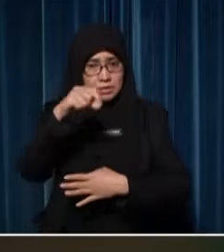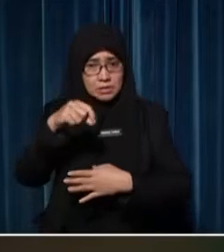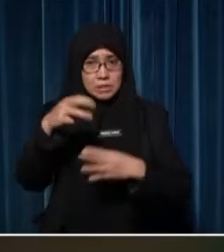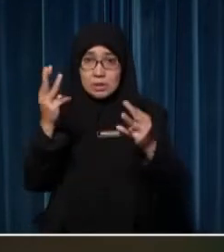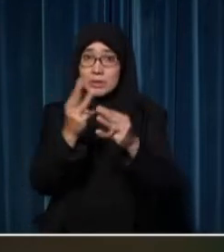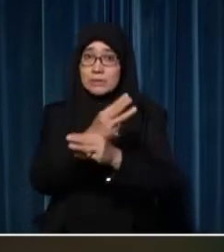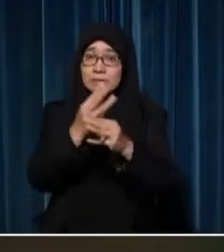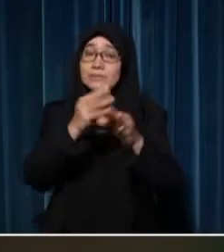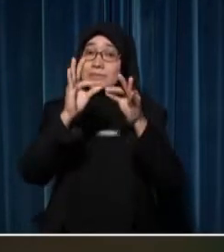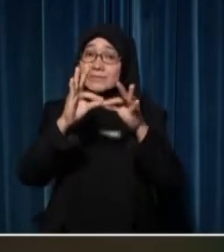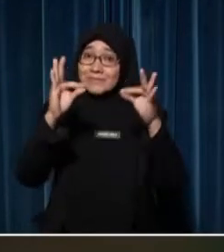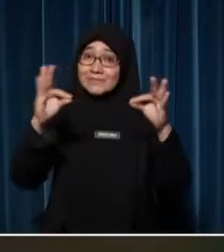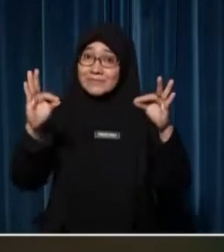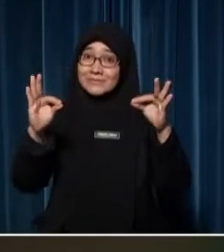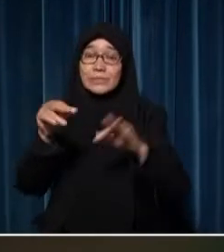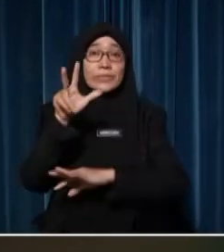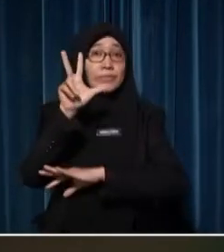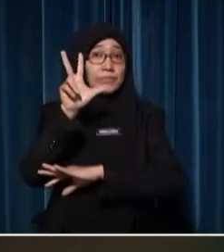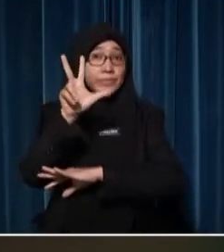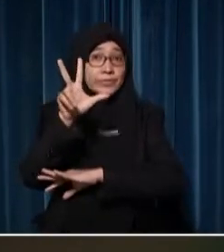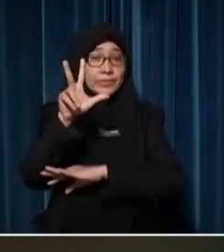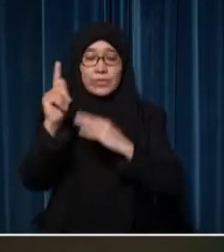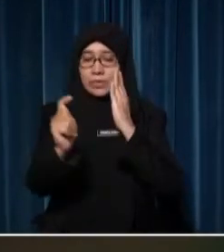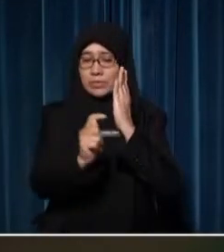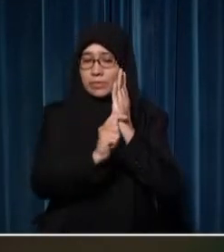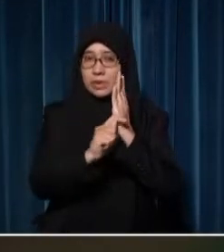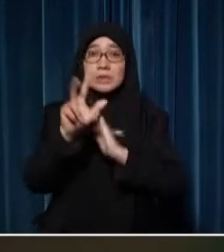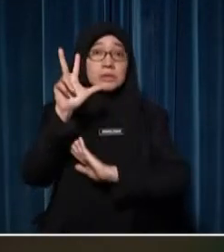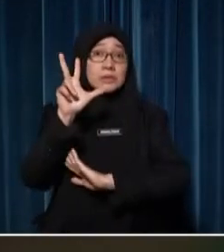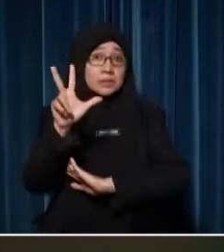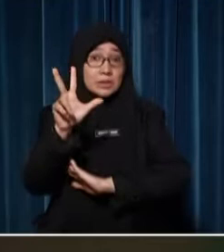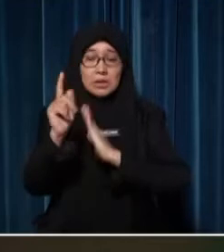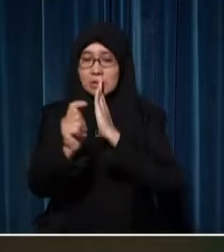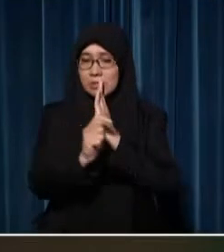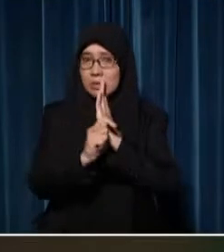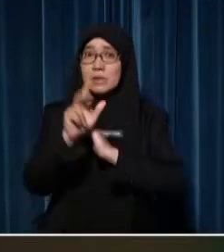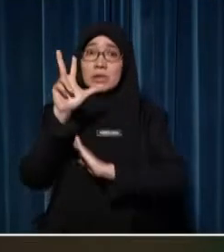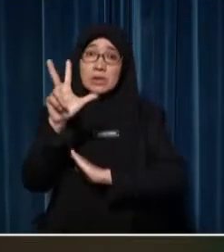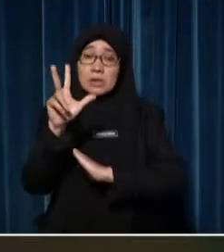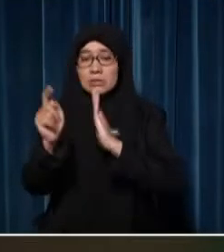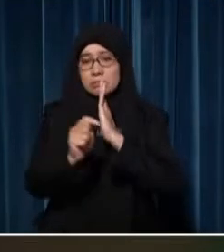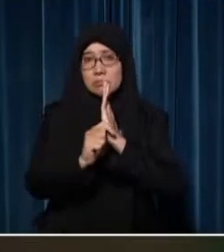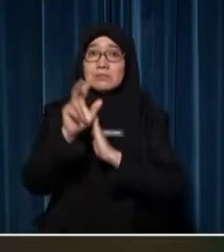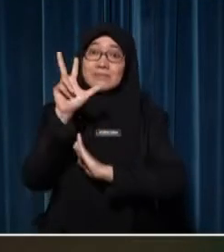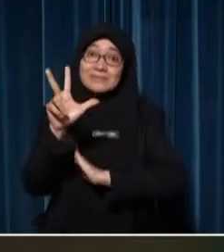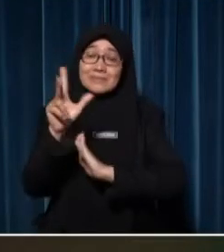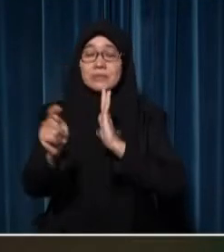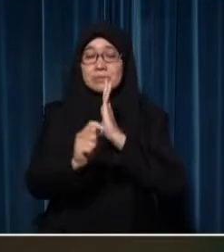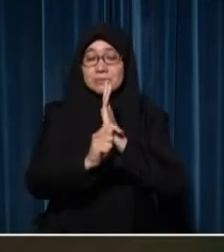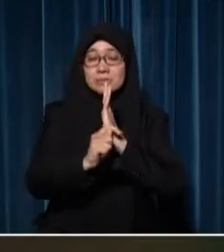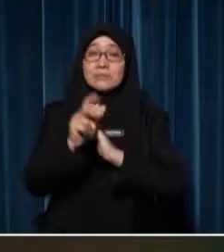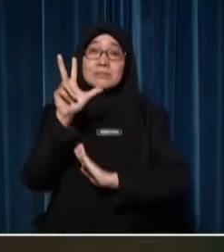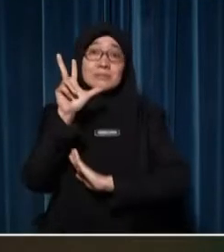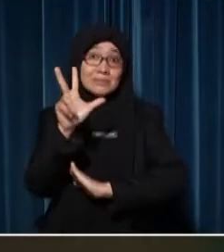sentence. 3 plus 3 plus 3 plus 3 plus